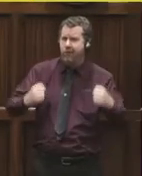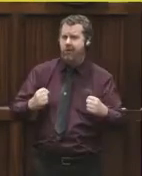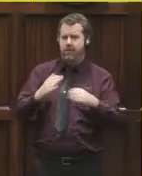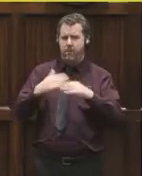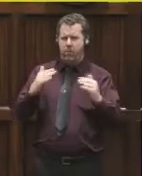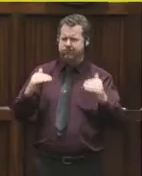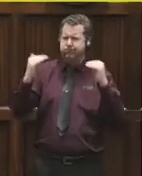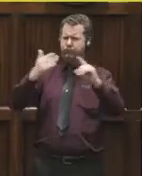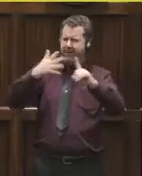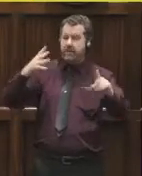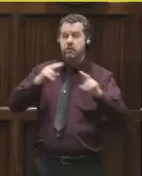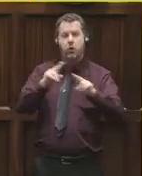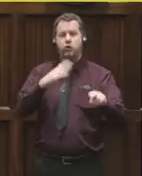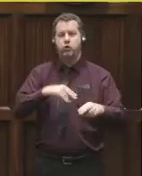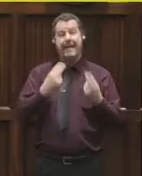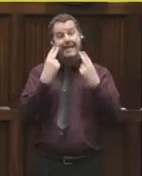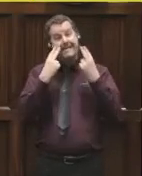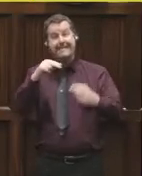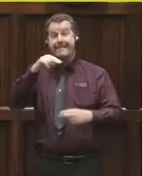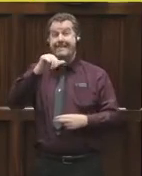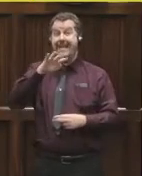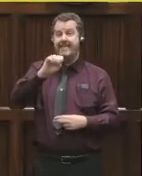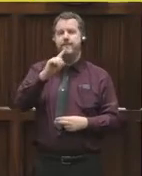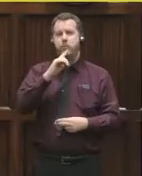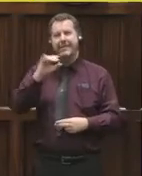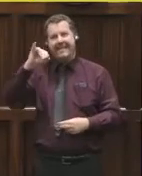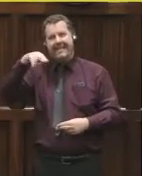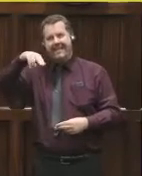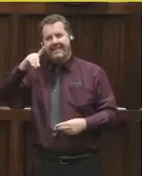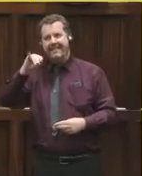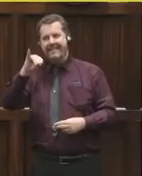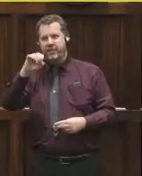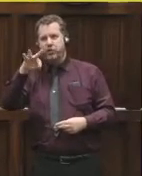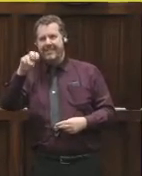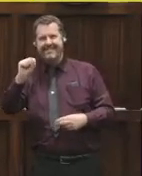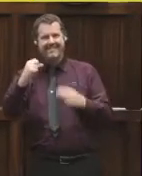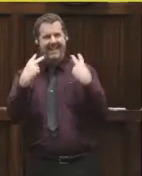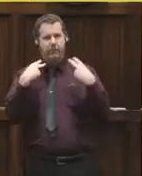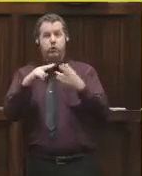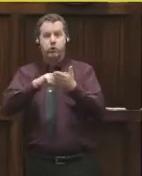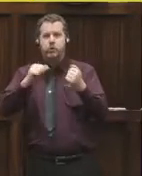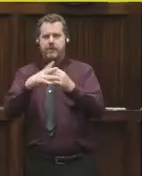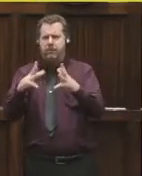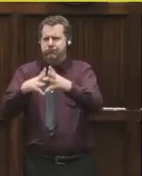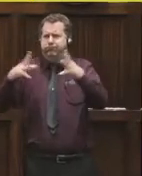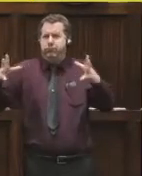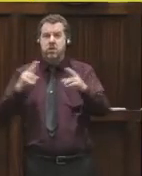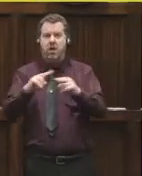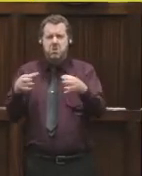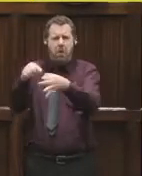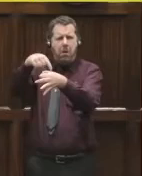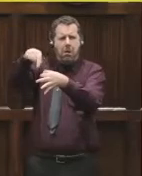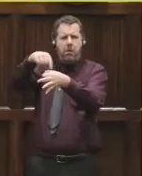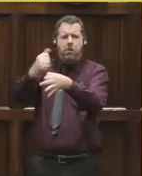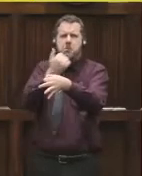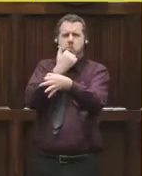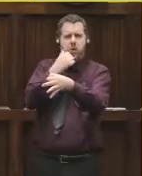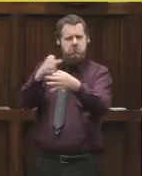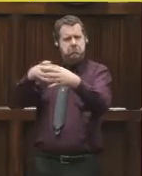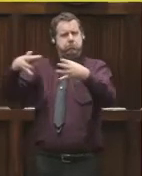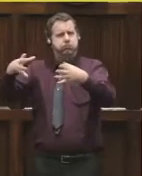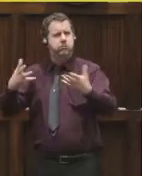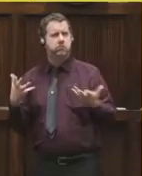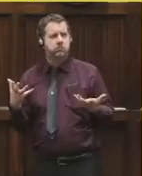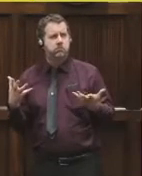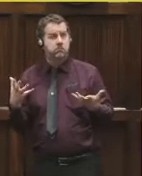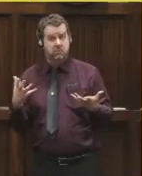as a native language, but as an indigenous language used by a great number of people. It's not just a small minority thing. So I think